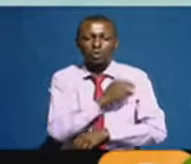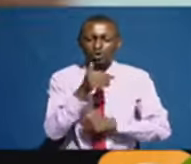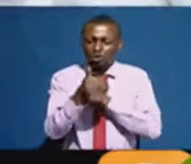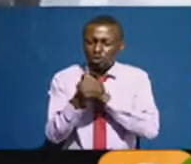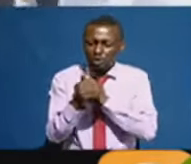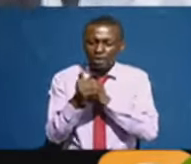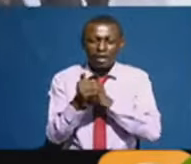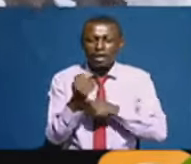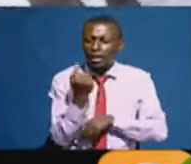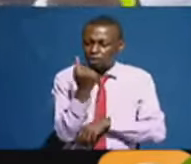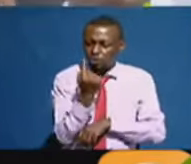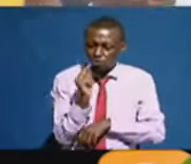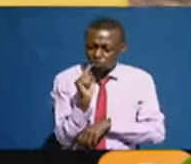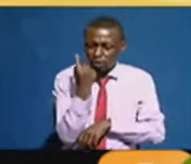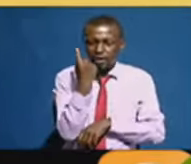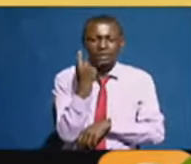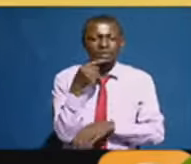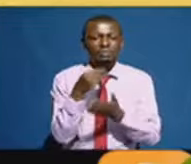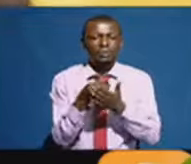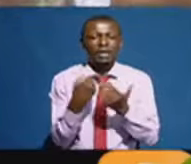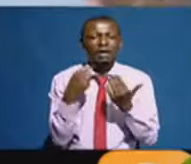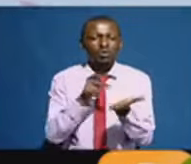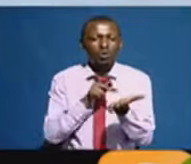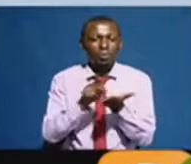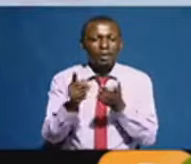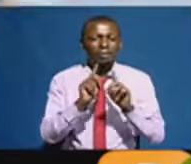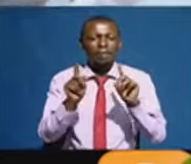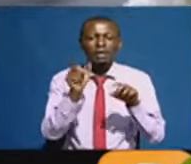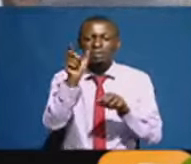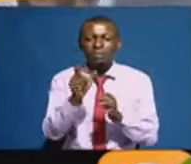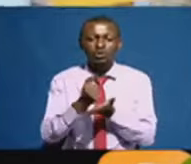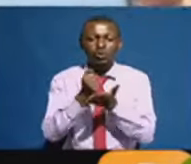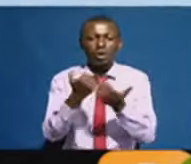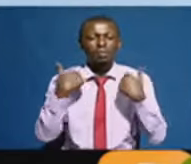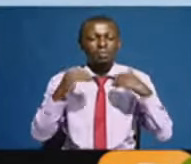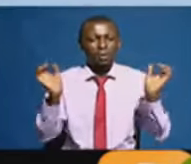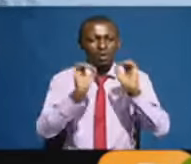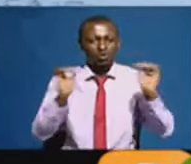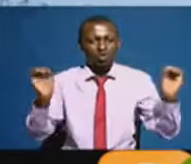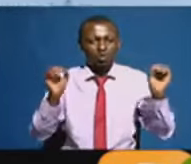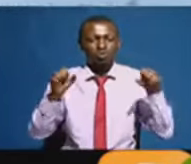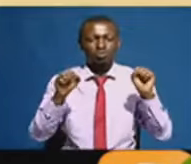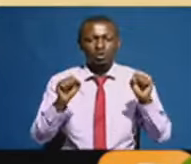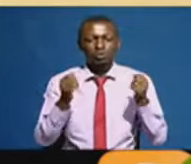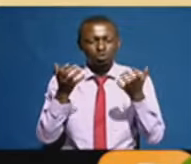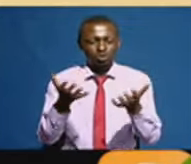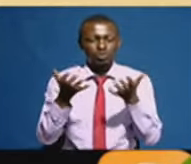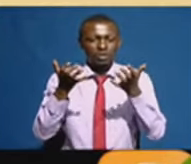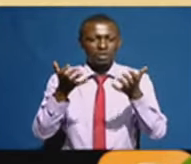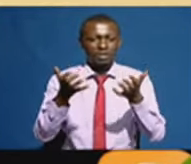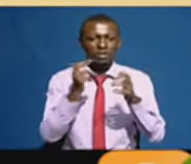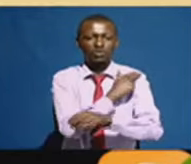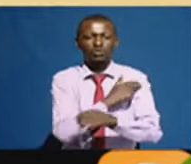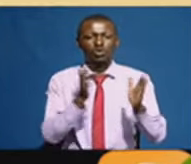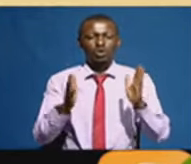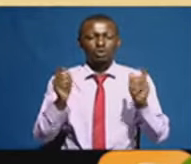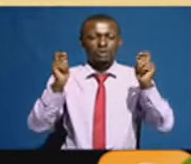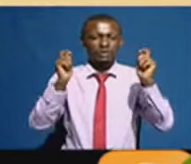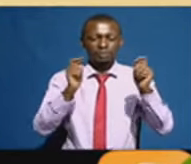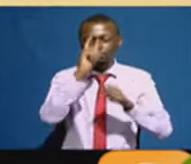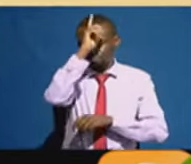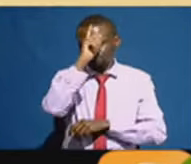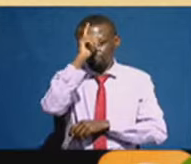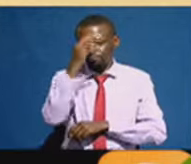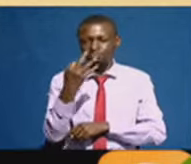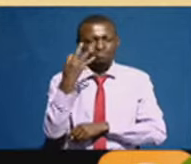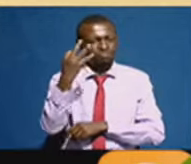not have who you need? Na ukona pesa ya kulipa na ukona mtu wa kusaidia. I think we really, really need to start taking the doctors more seriously, I think, than we